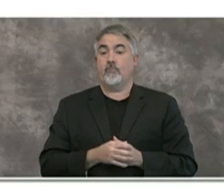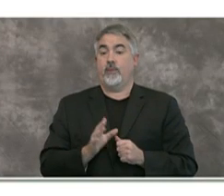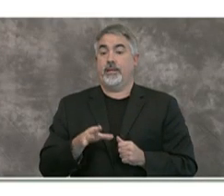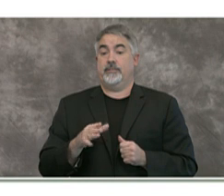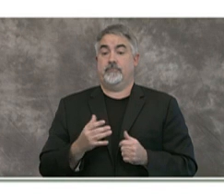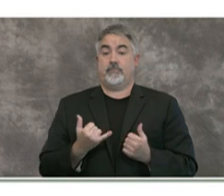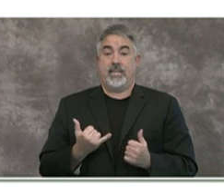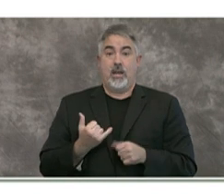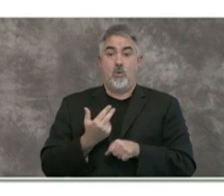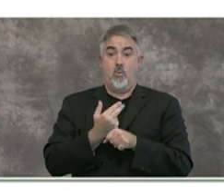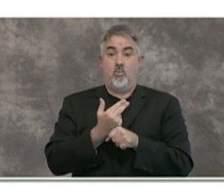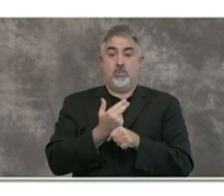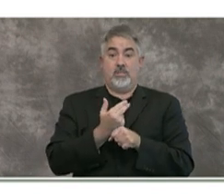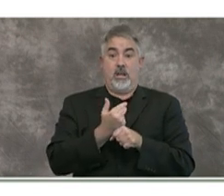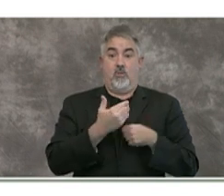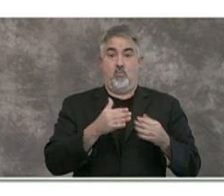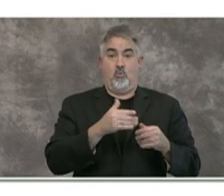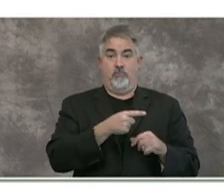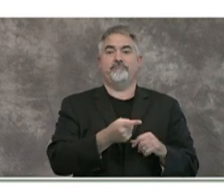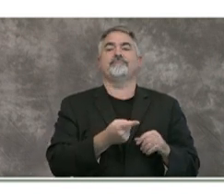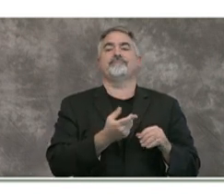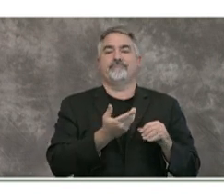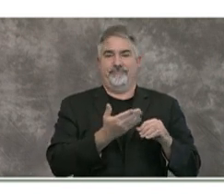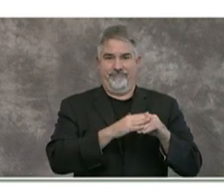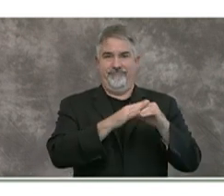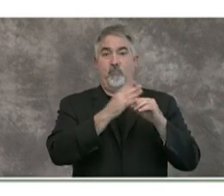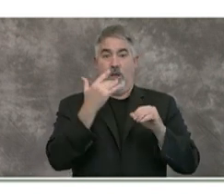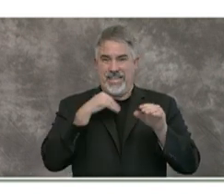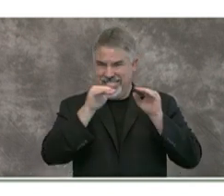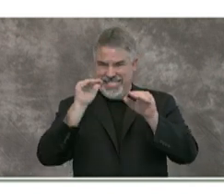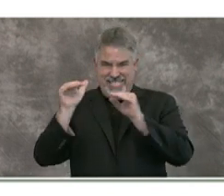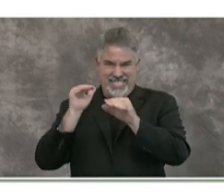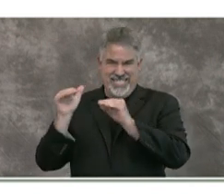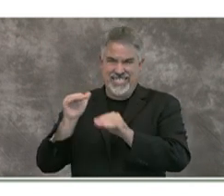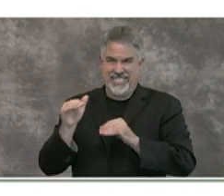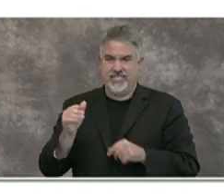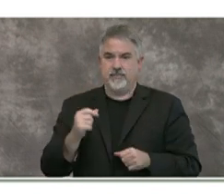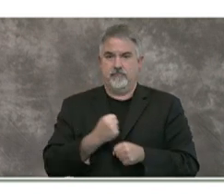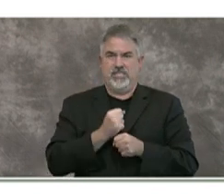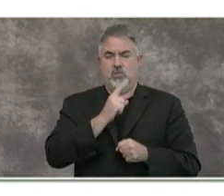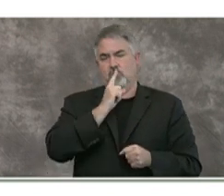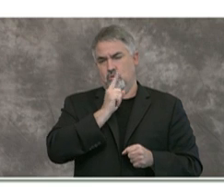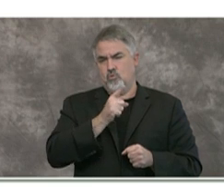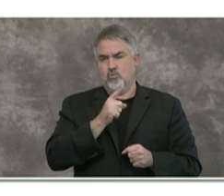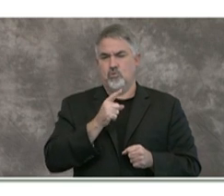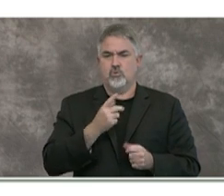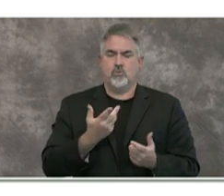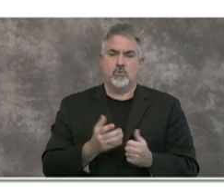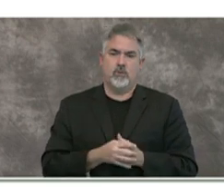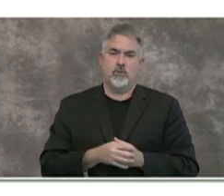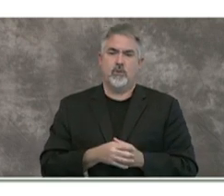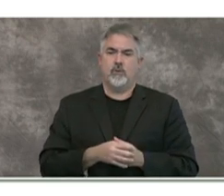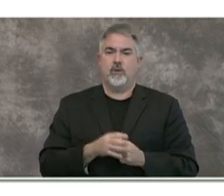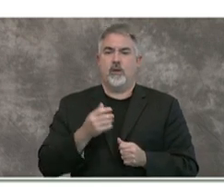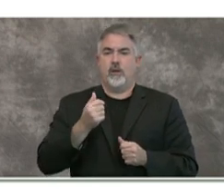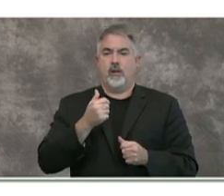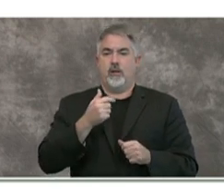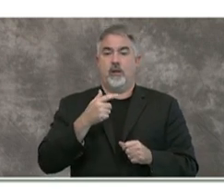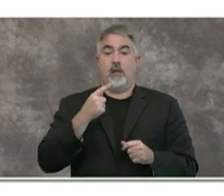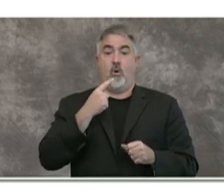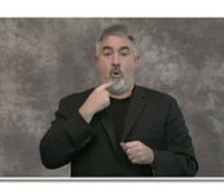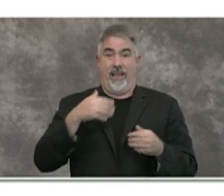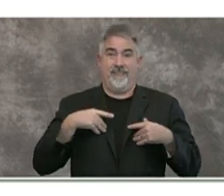available. We're doing increased outreach with our healthcare system partners to ensure that they know that for every positive individual or